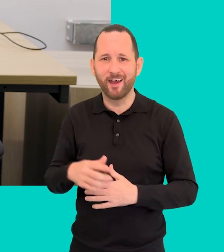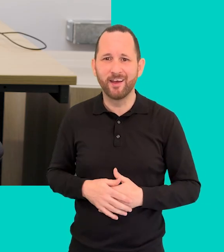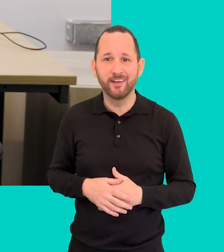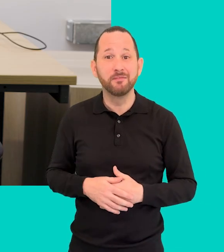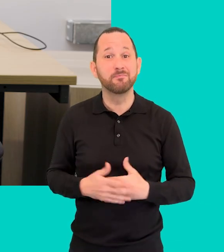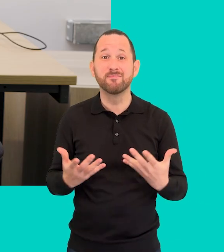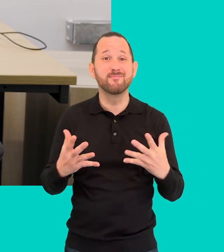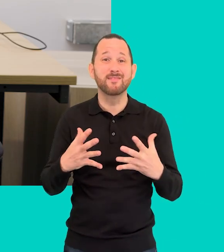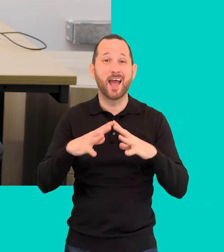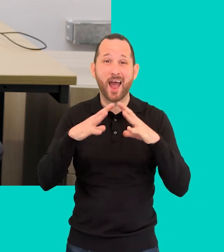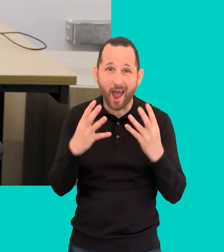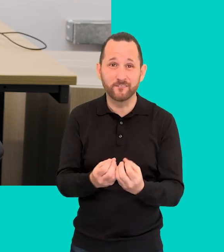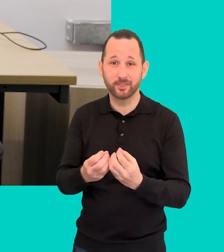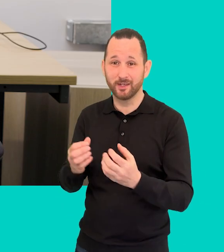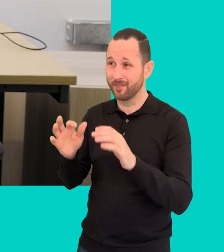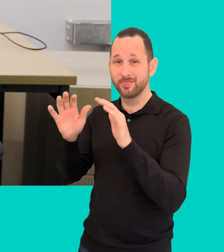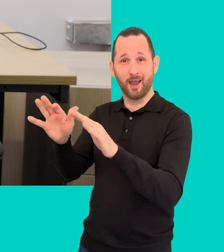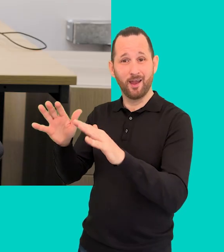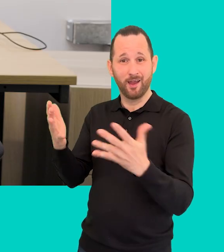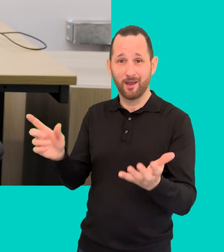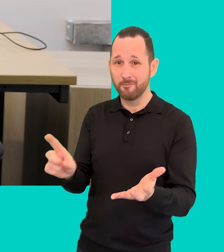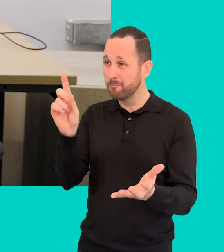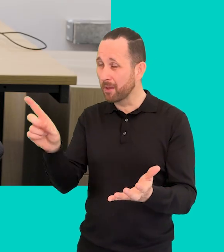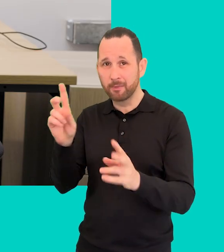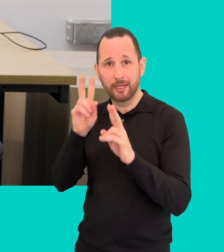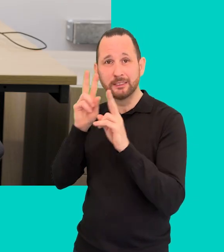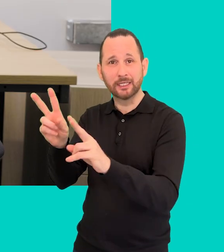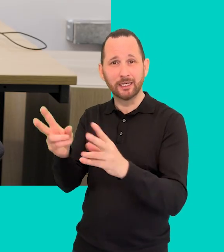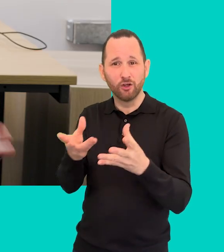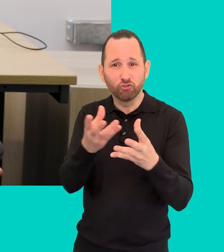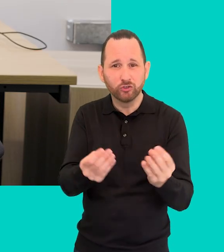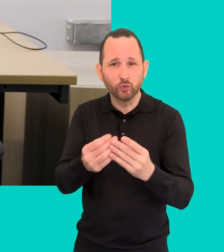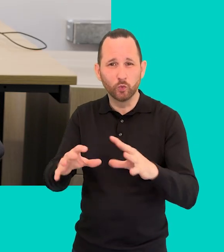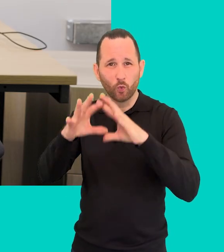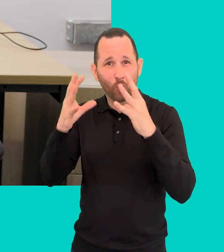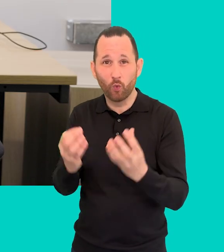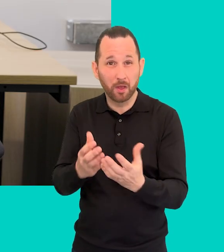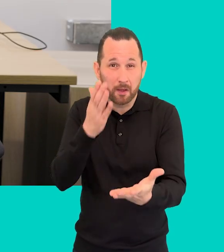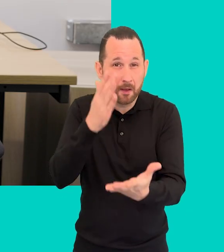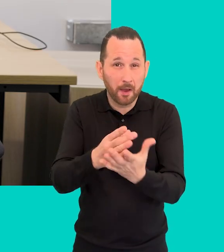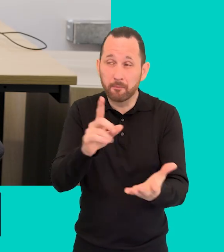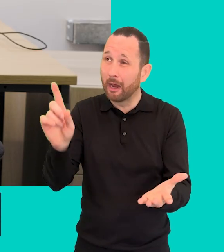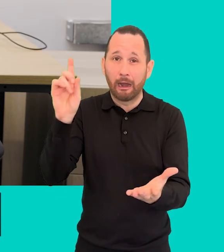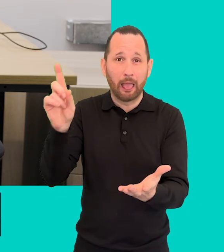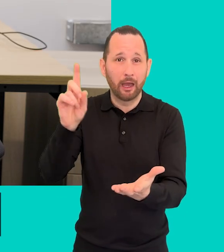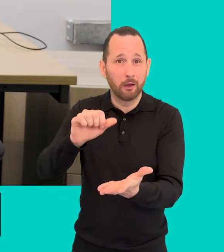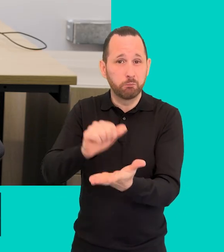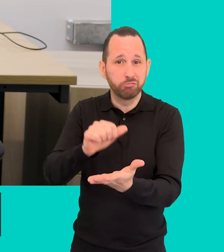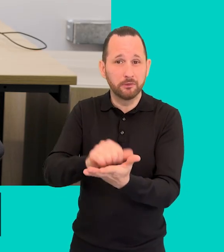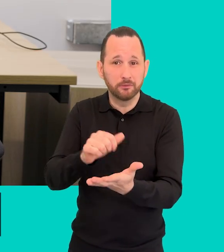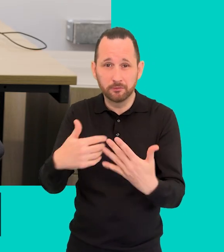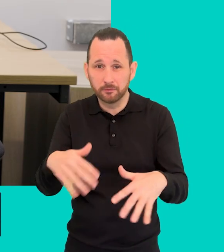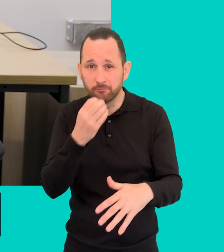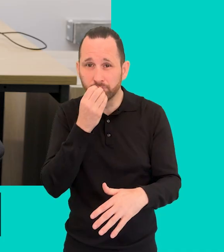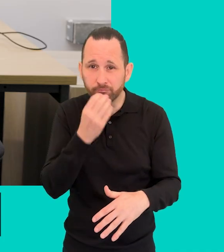Everything you need is there. You don't need to go around and find extra resources. It's all, you literally just need to press print. And if that's an issue